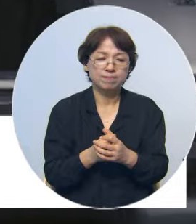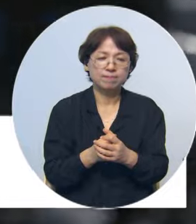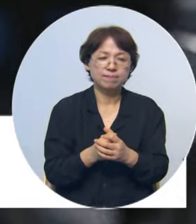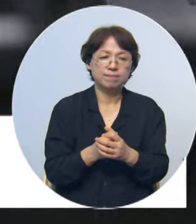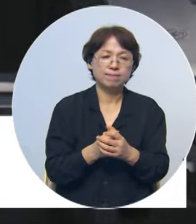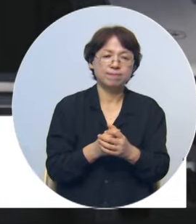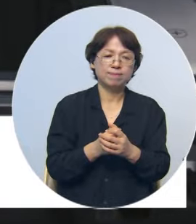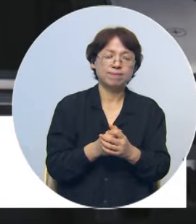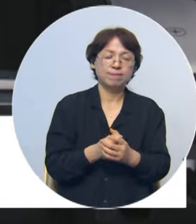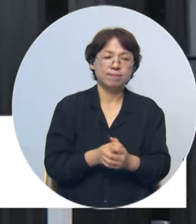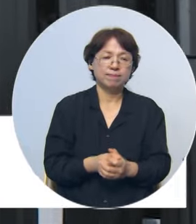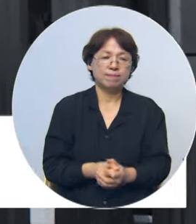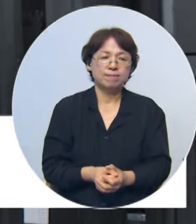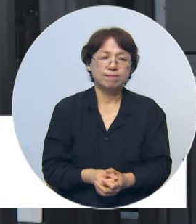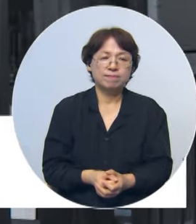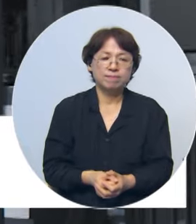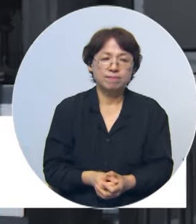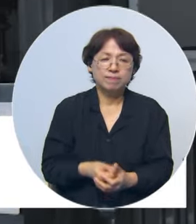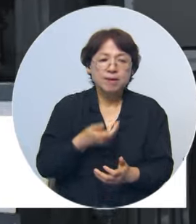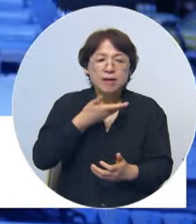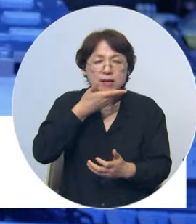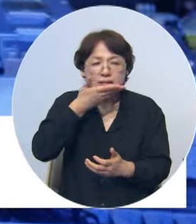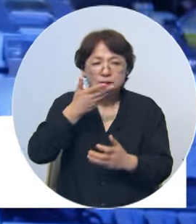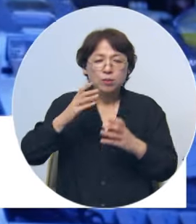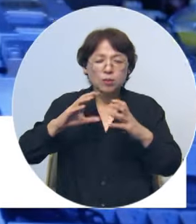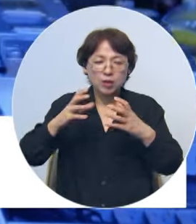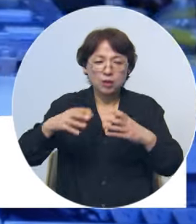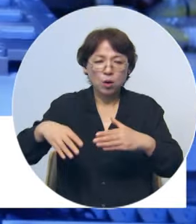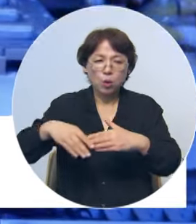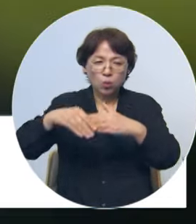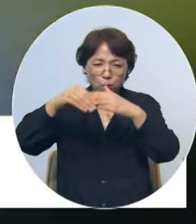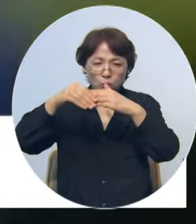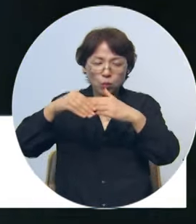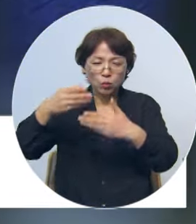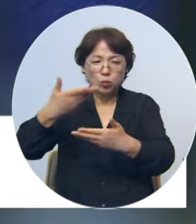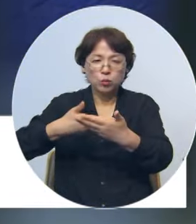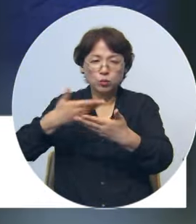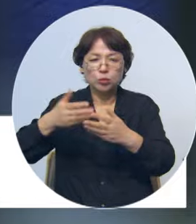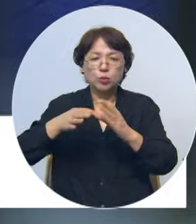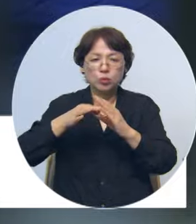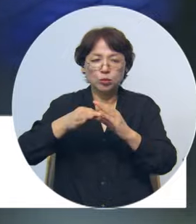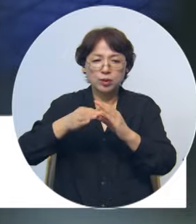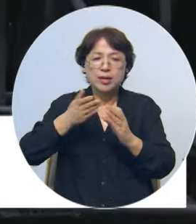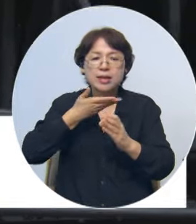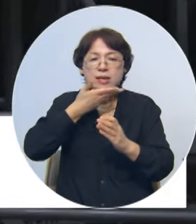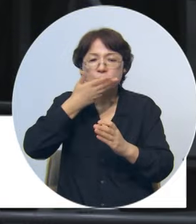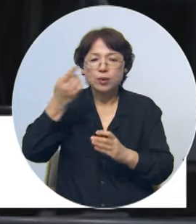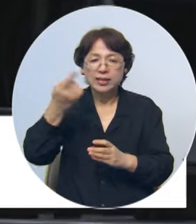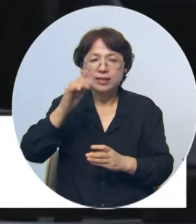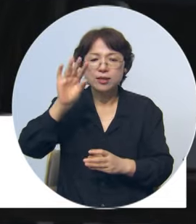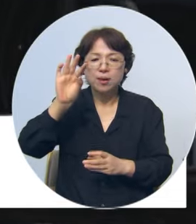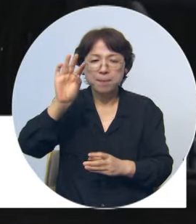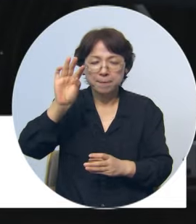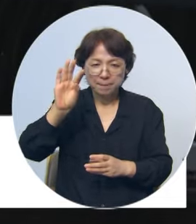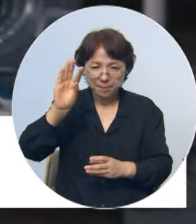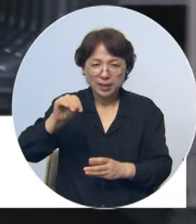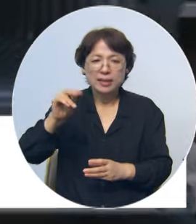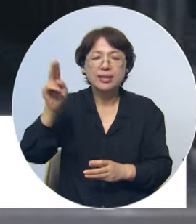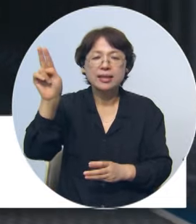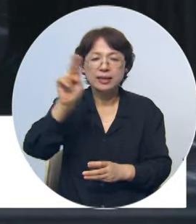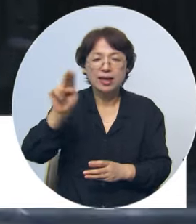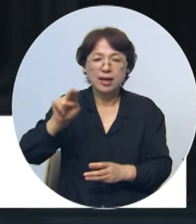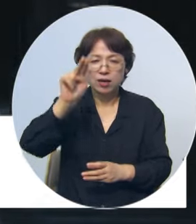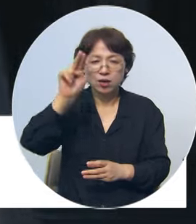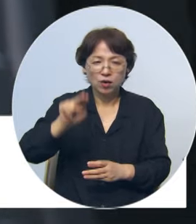in the whole European Union. It's that Czechia is offering not only its 10 million market, you know, but it's